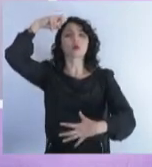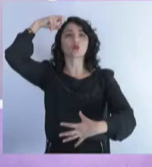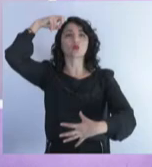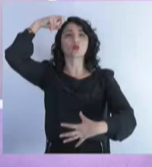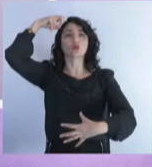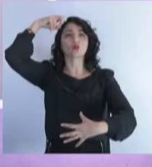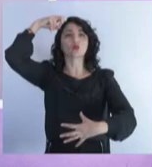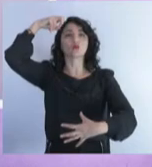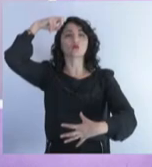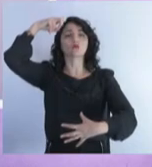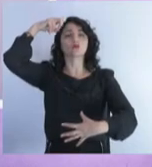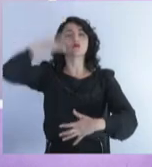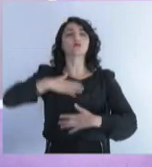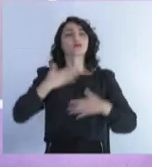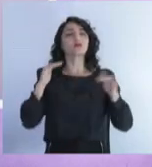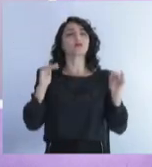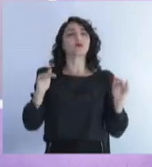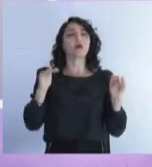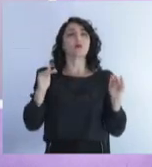that as long as is comfortable.